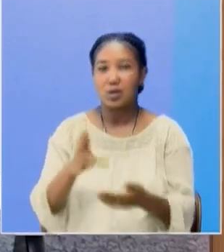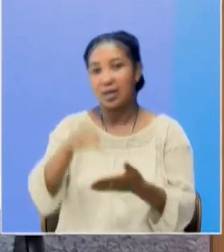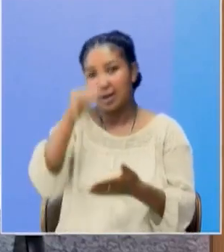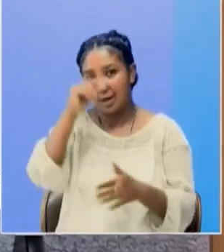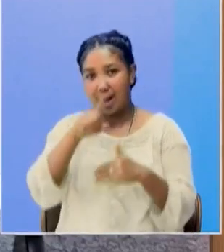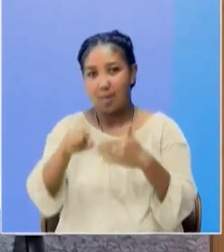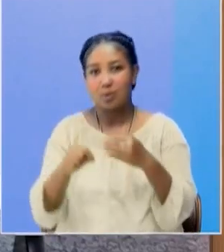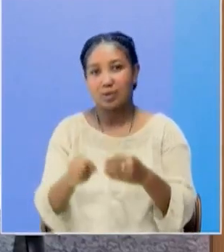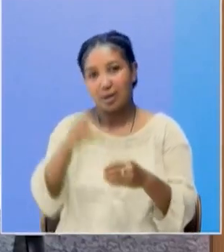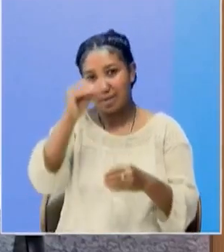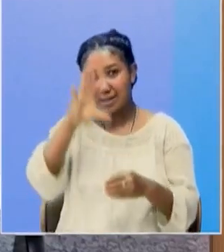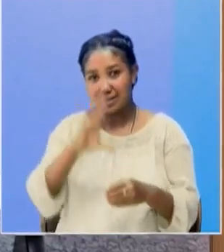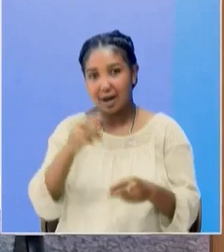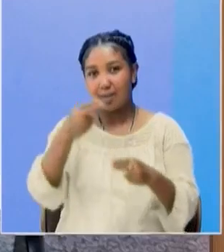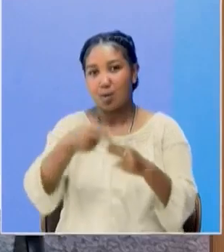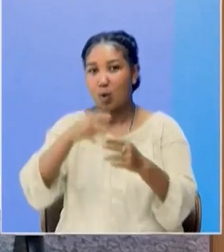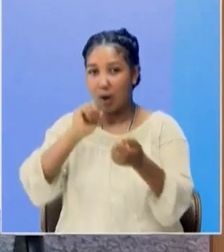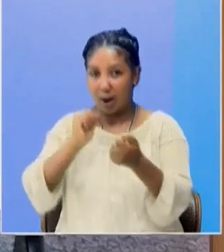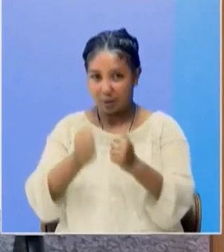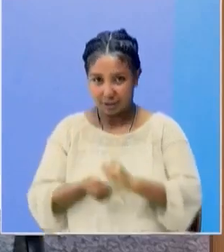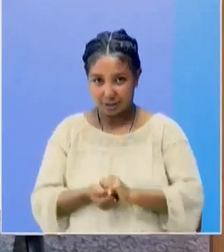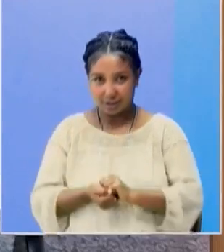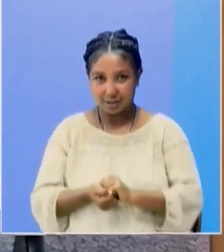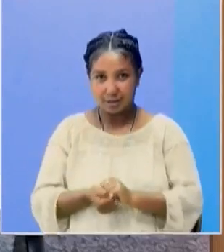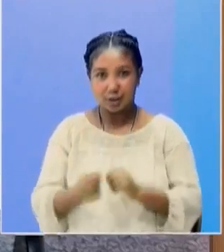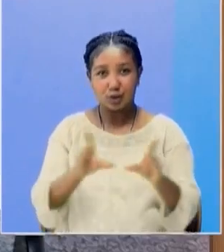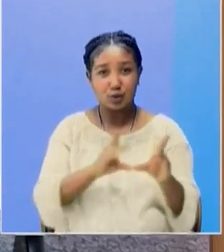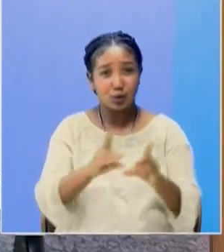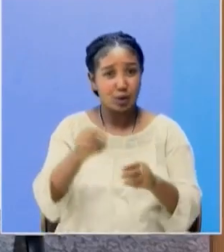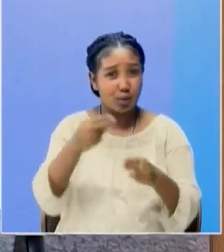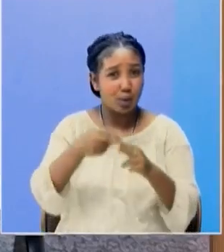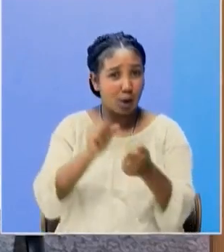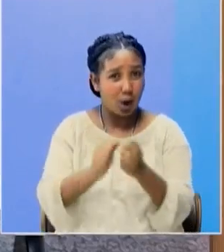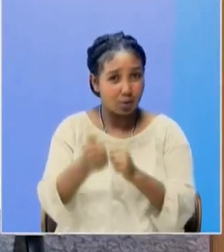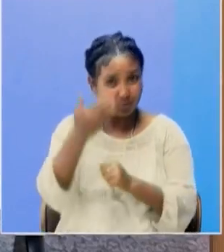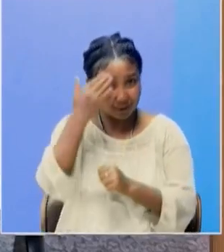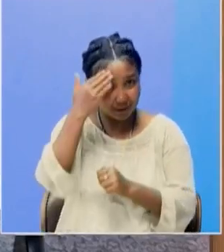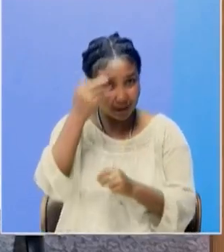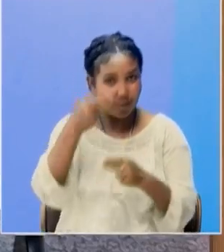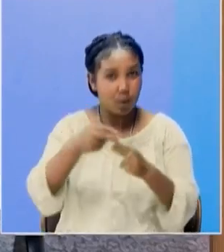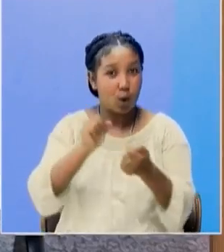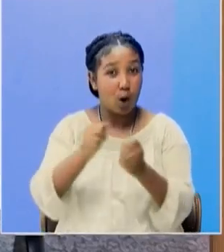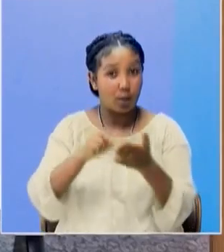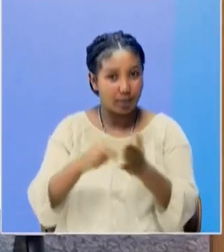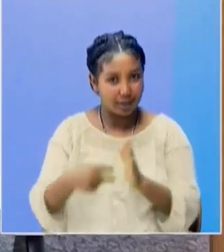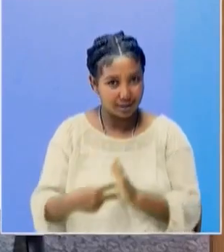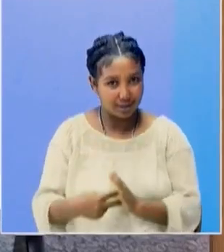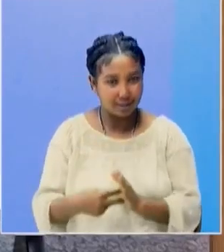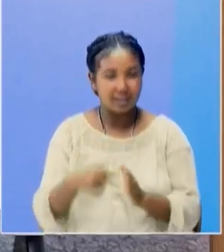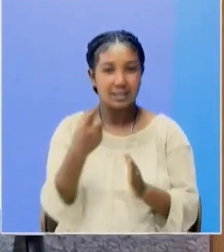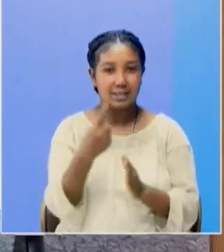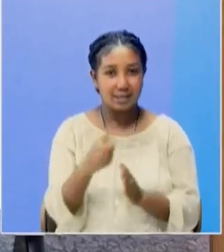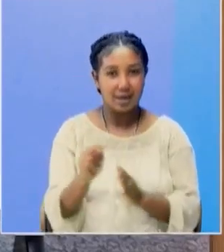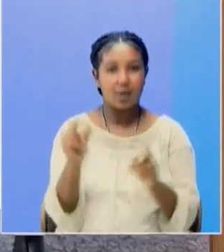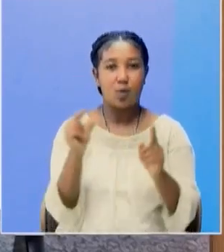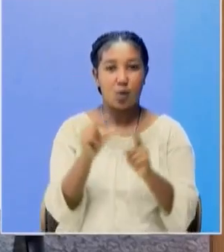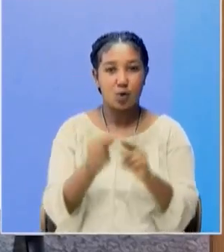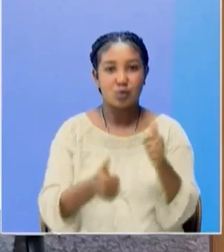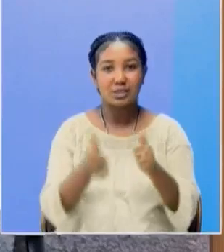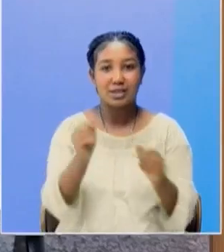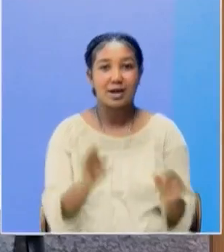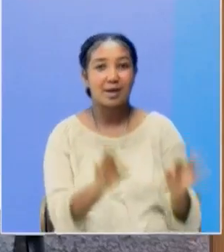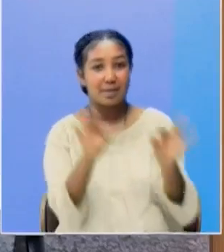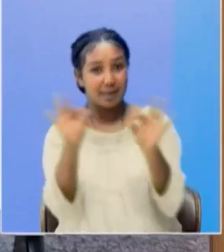about personal pronouns. Do you know what pronoun means? Pronoun means the word which